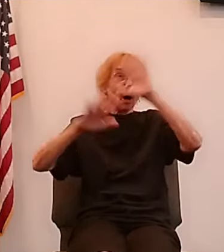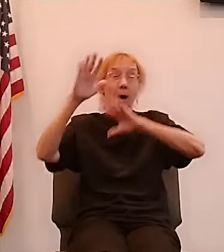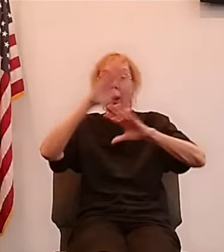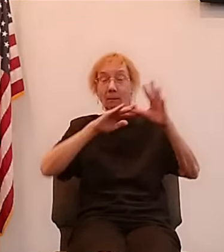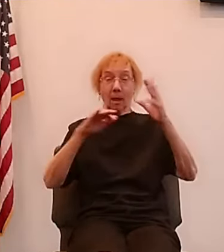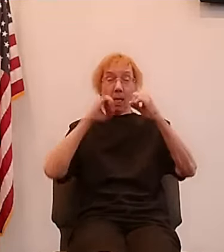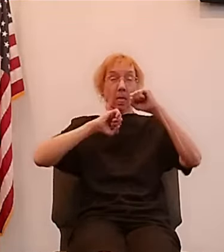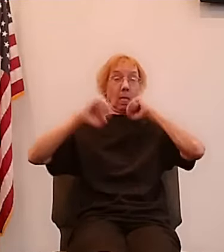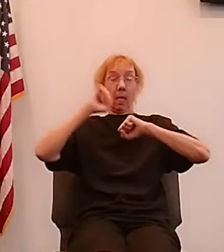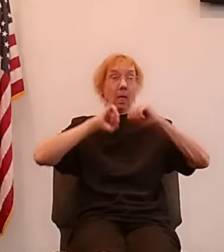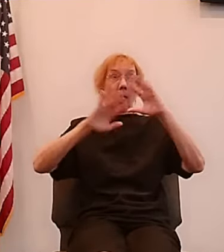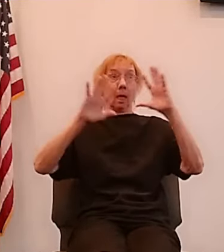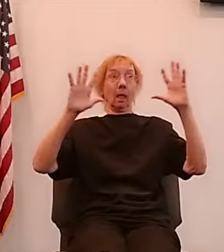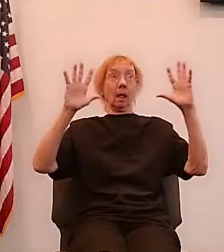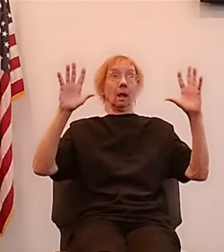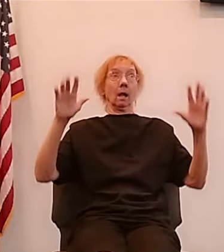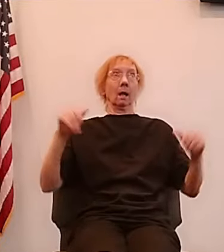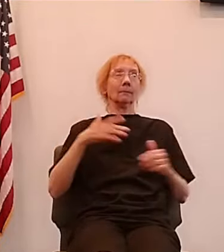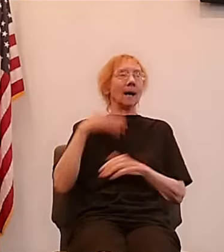storms. And you're